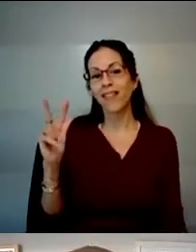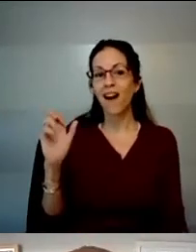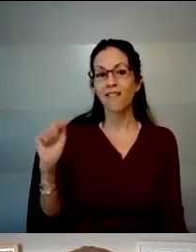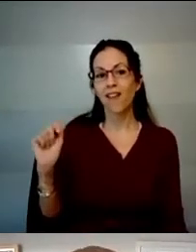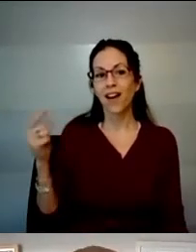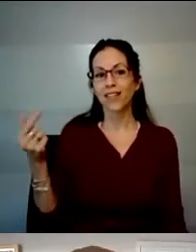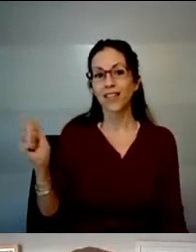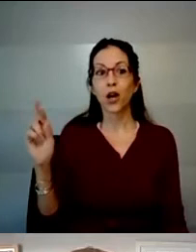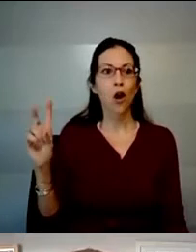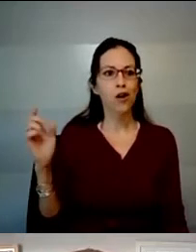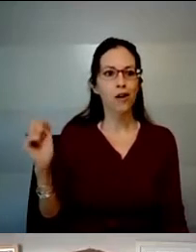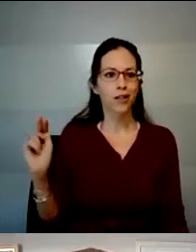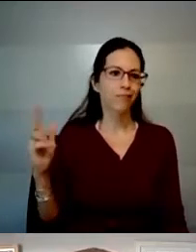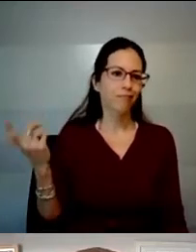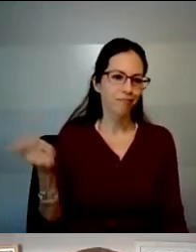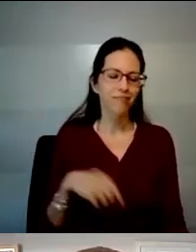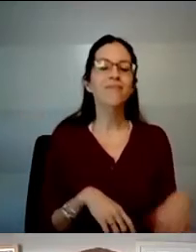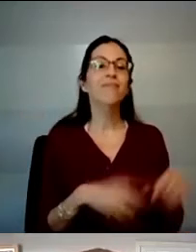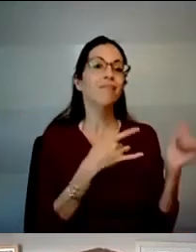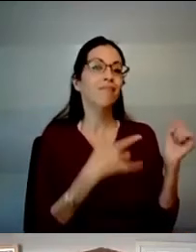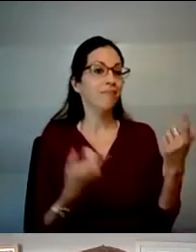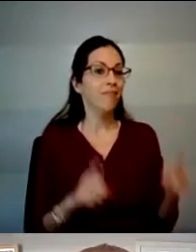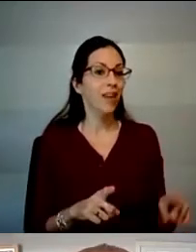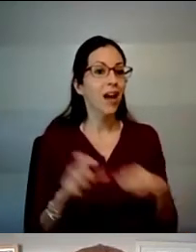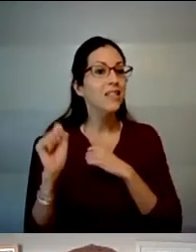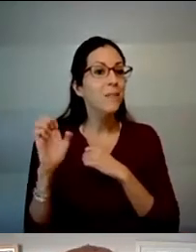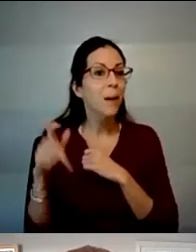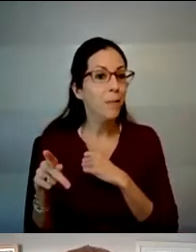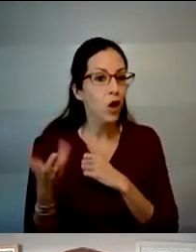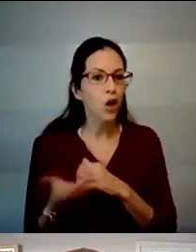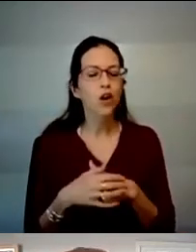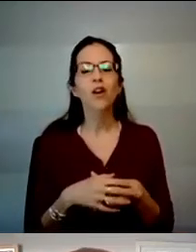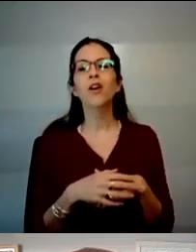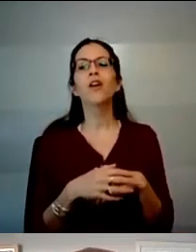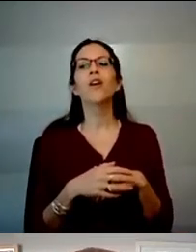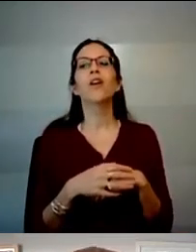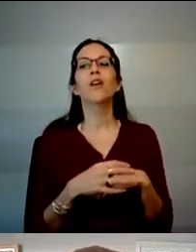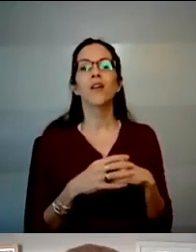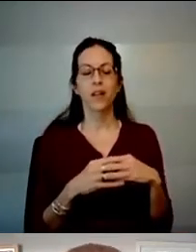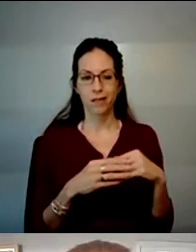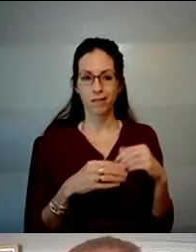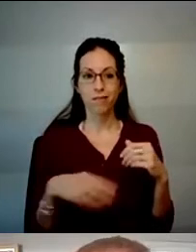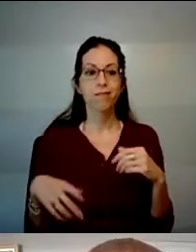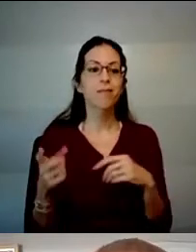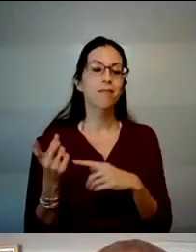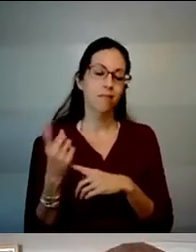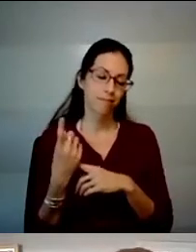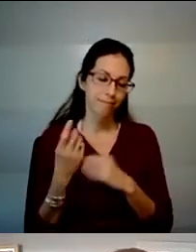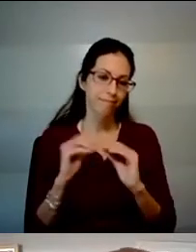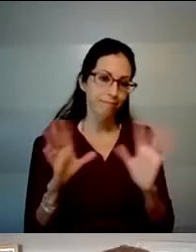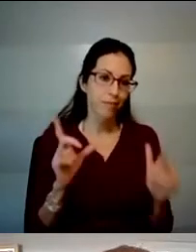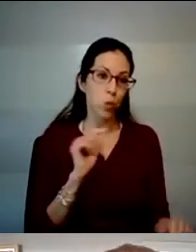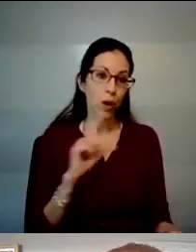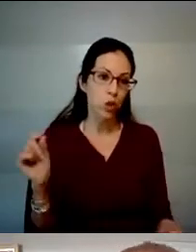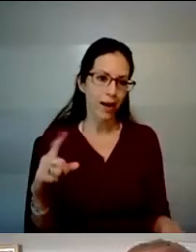It's typically takes place in September. We had to cancel, obviously, the